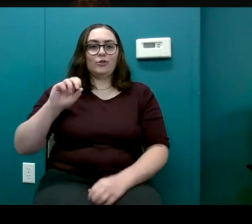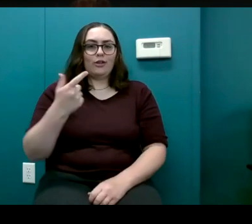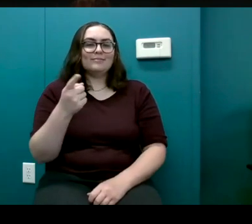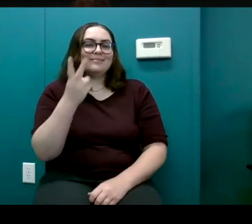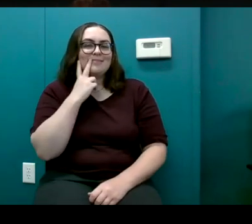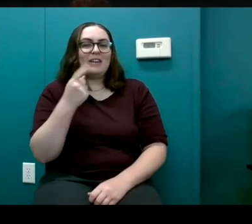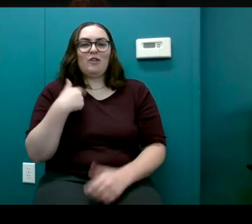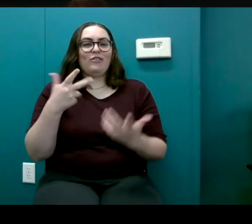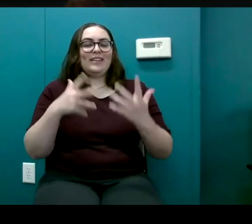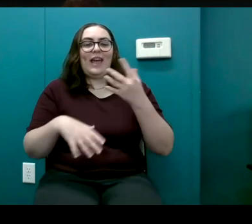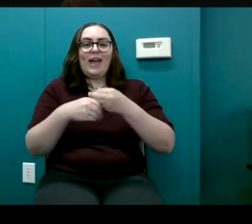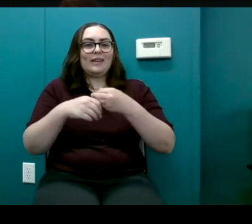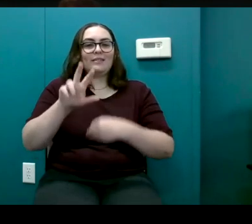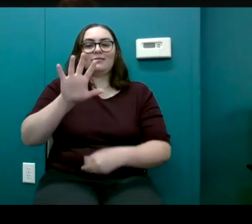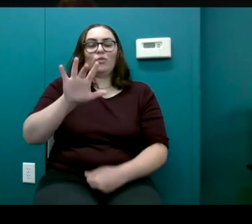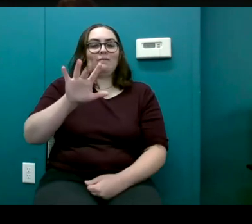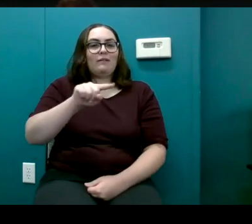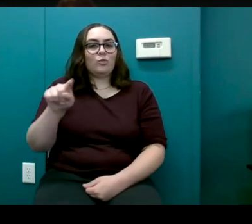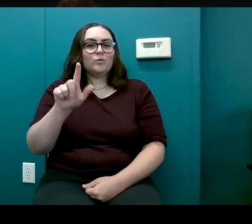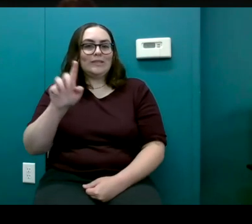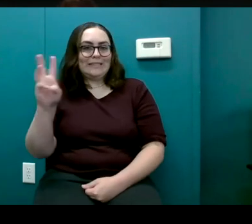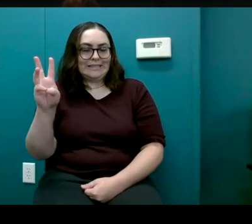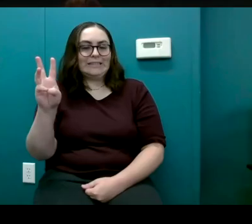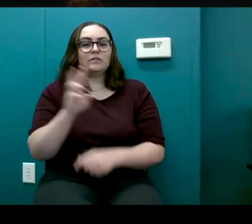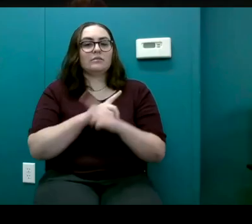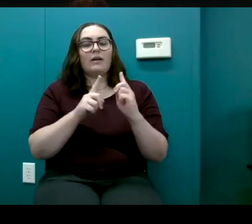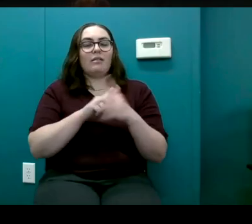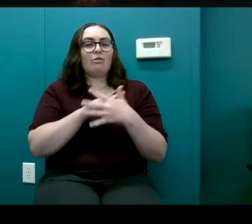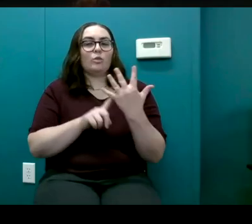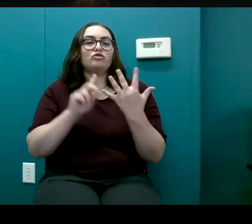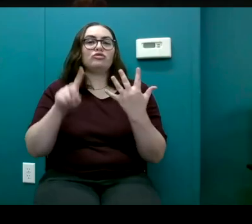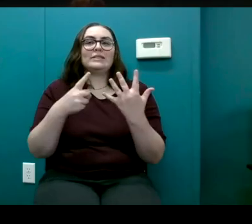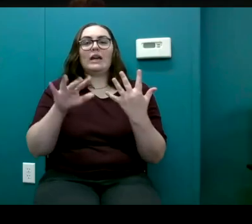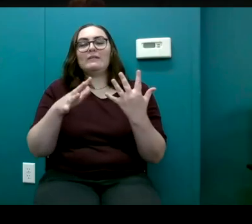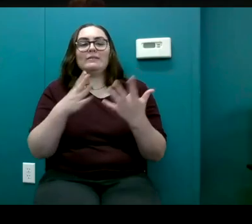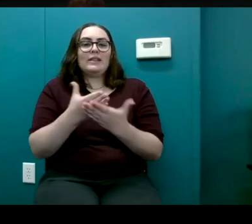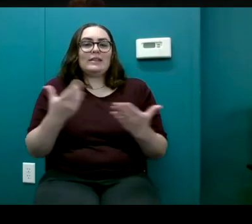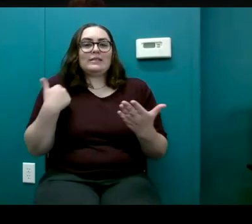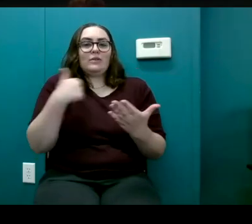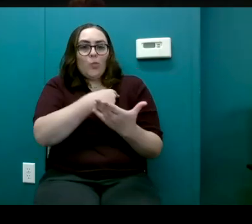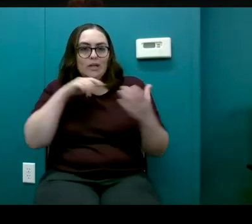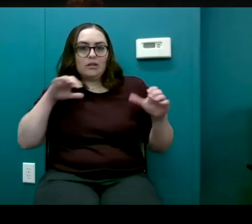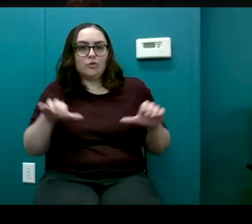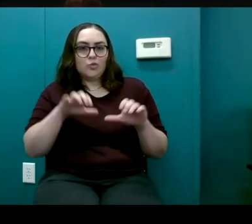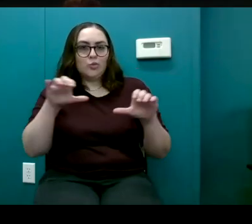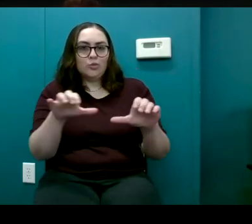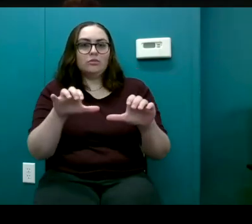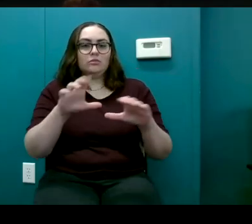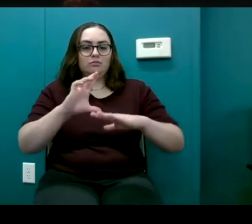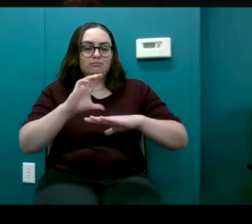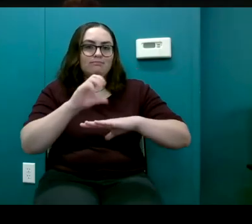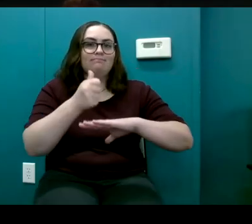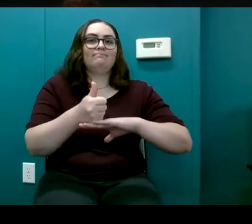done 25 through 26. But those are just kind of the things that we do to make this work.